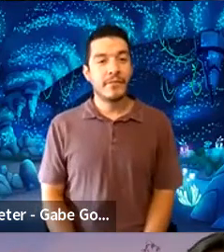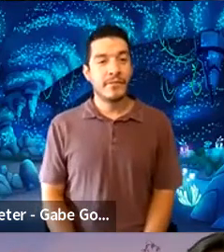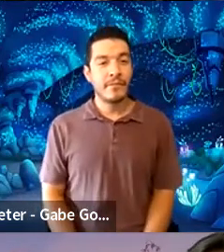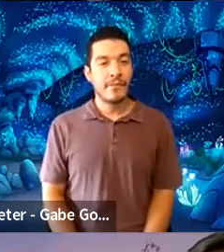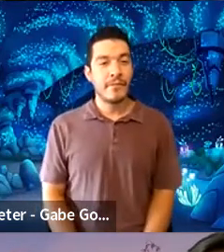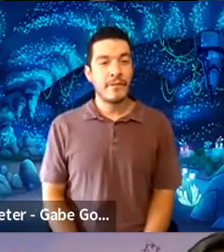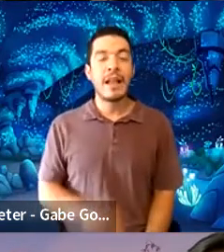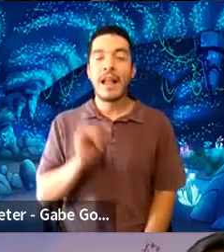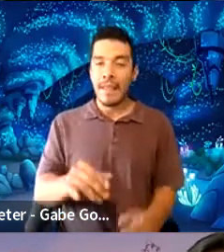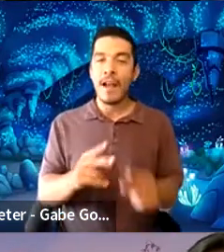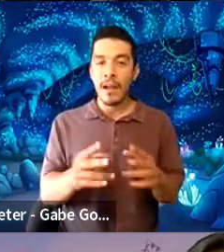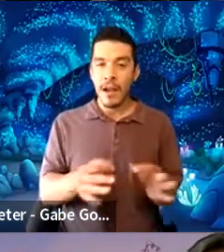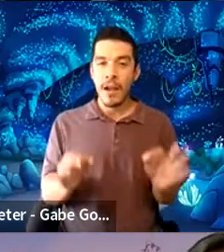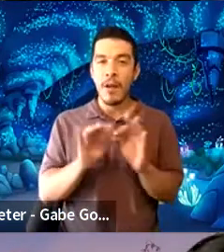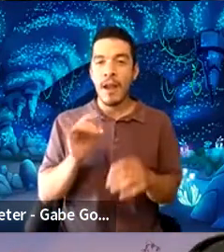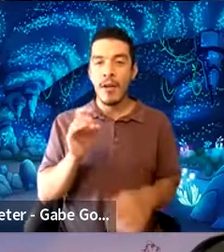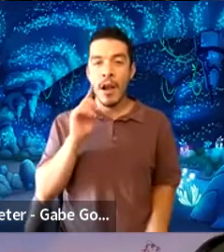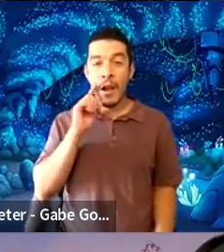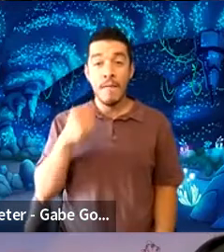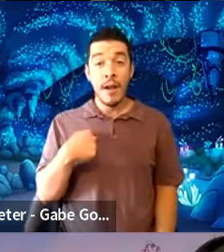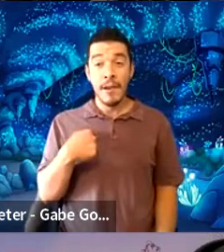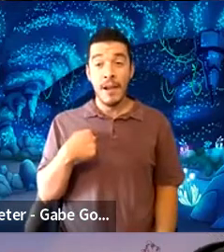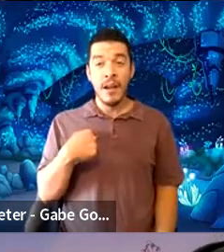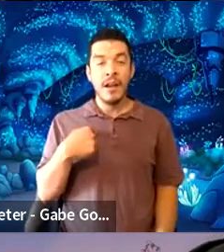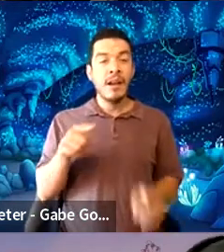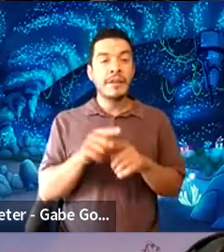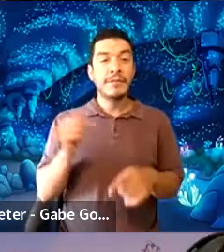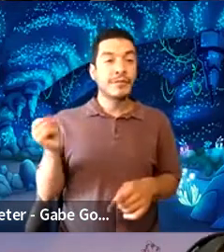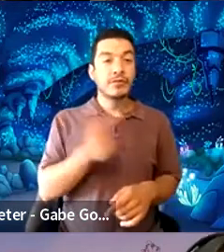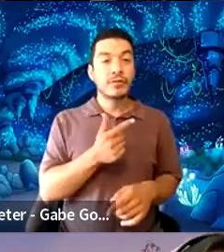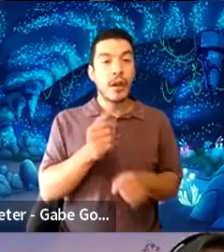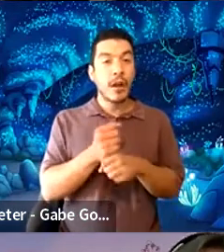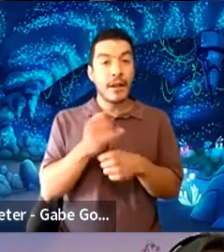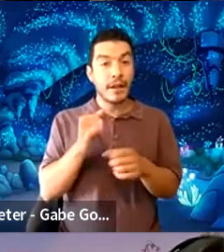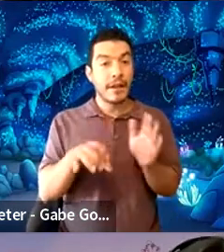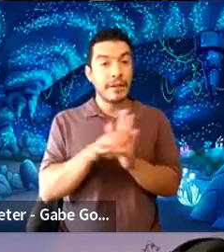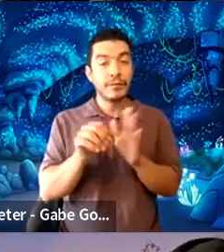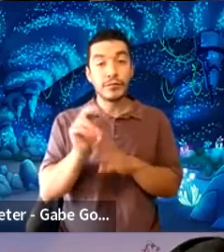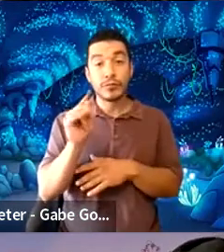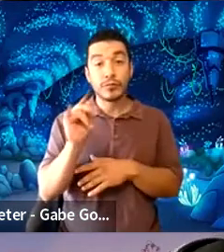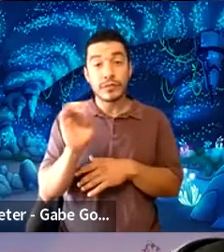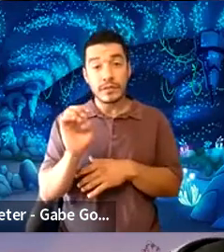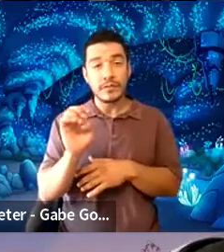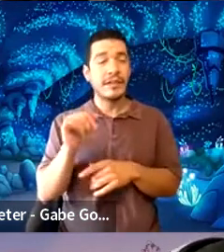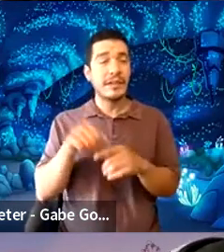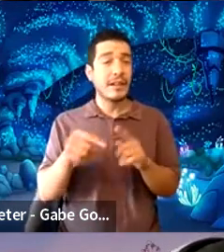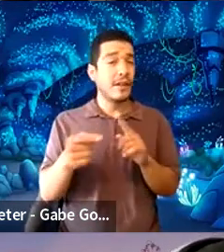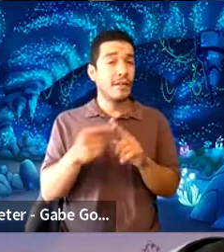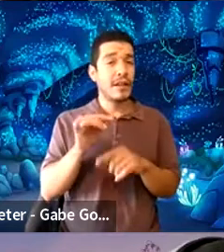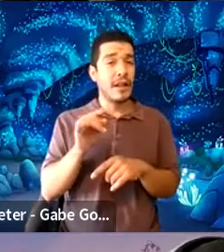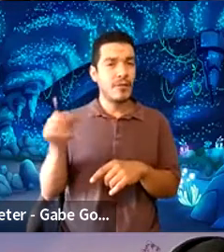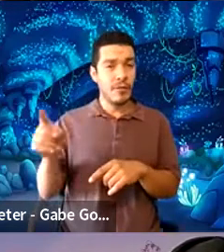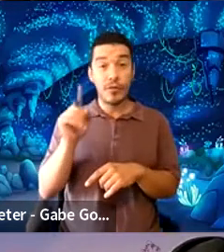that was an important episode for me. And as we all crafted the character along with Ruthie too, because in the first episode,